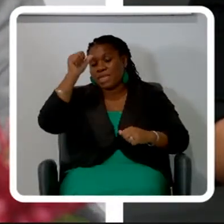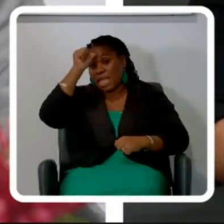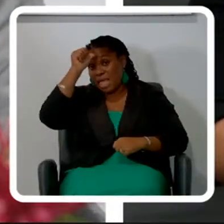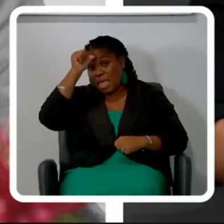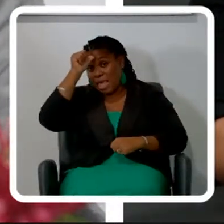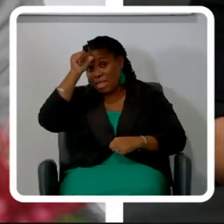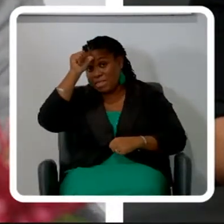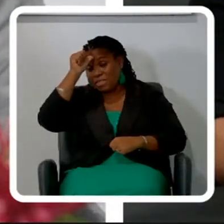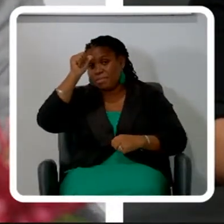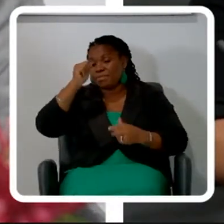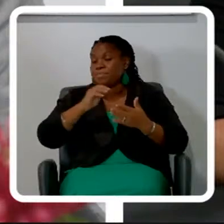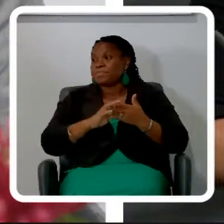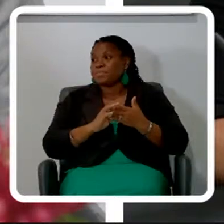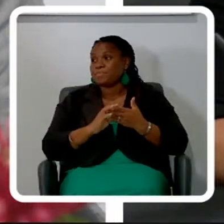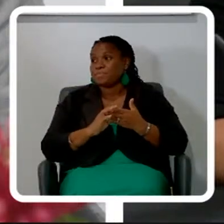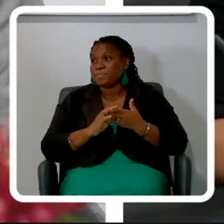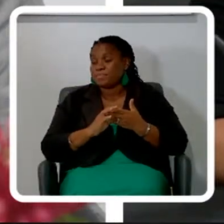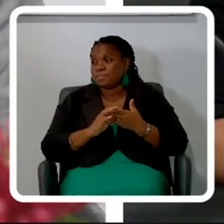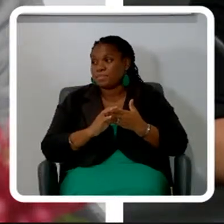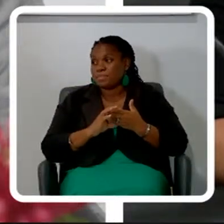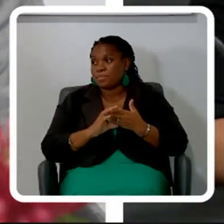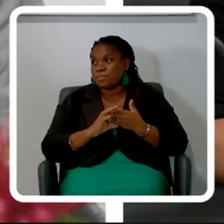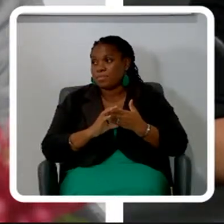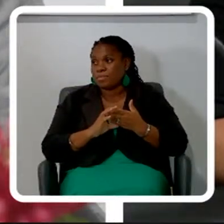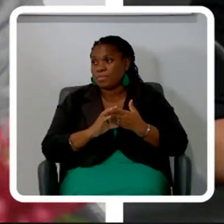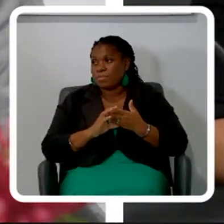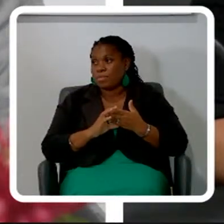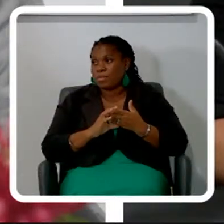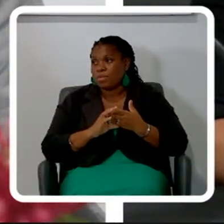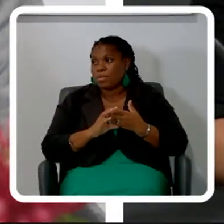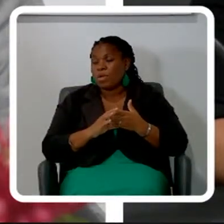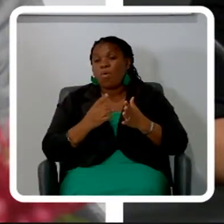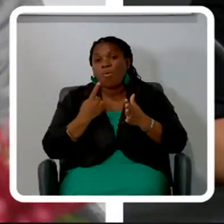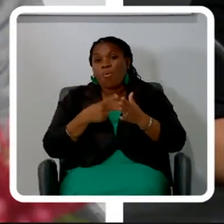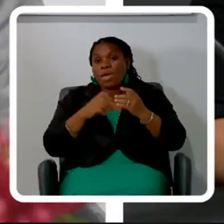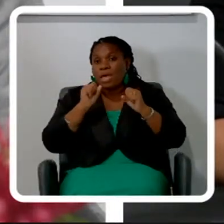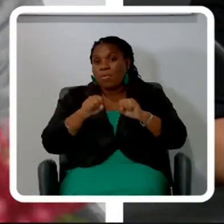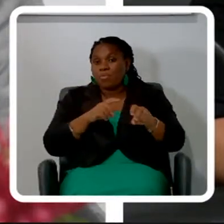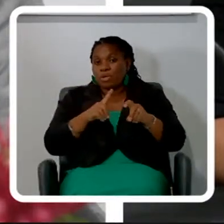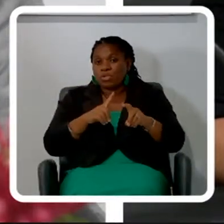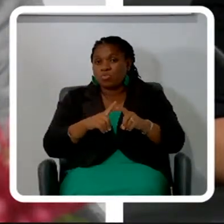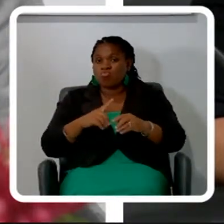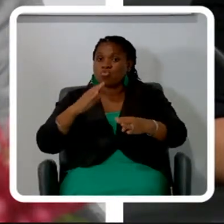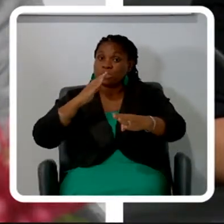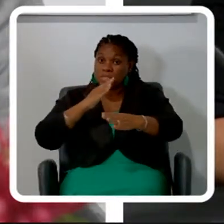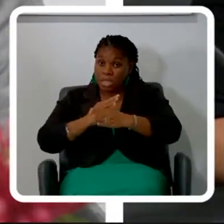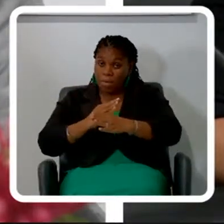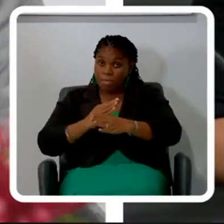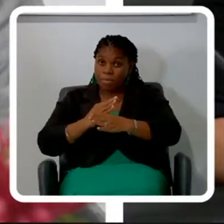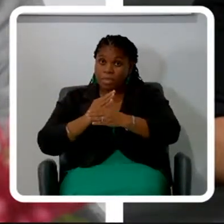earlier. Wonderful that we have been able to eliminate mother-to-child transmission,